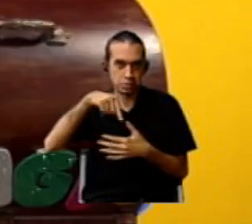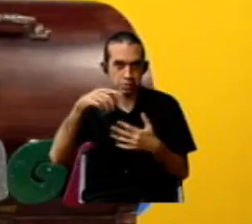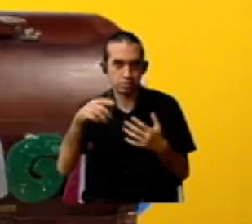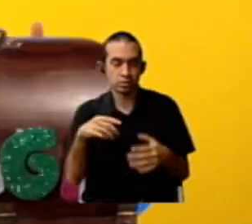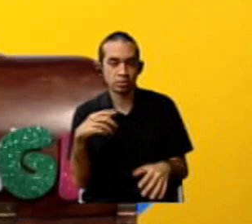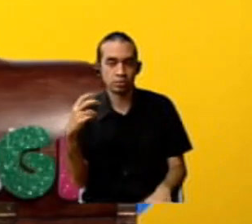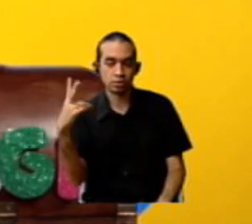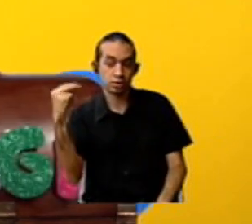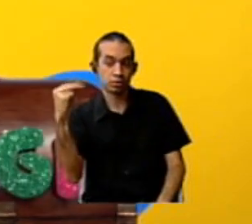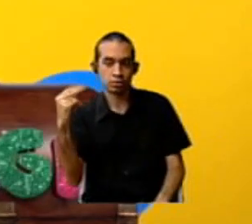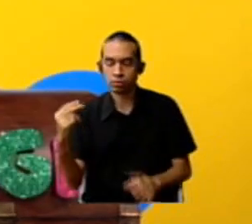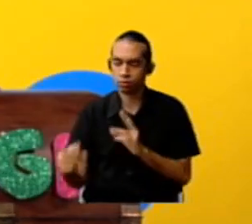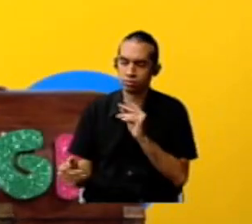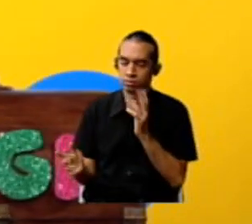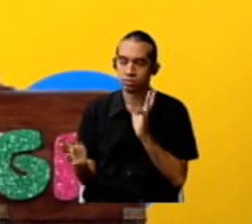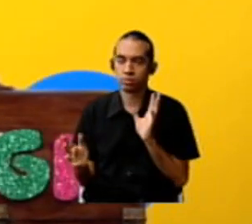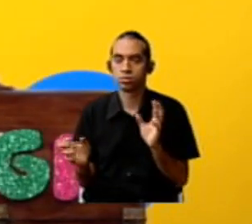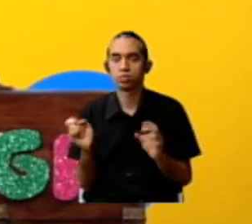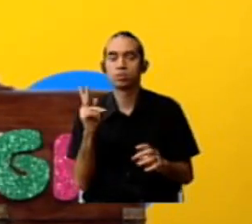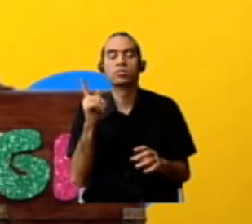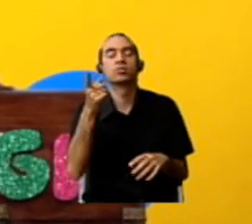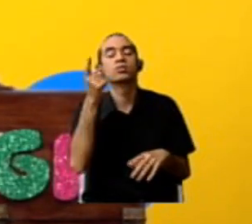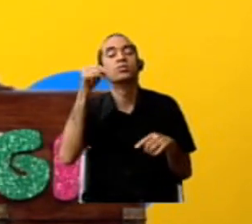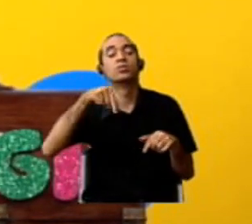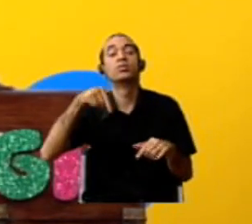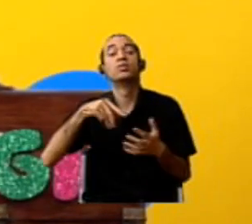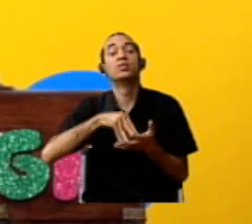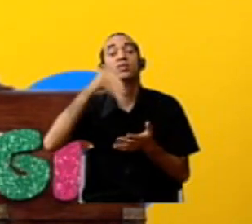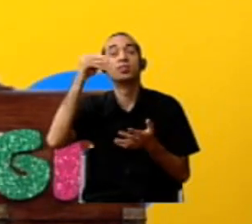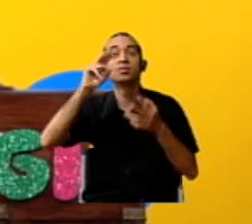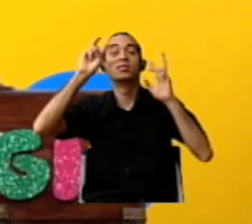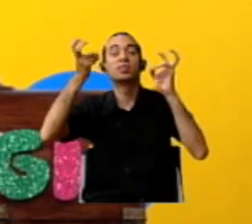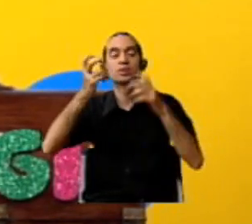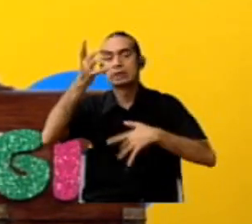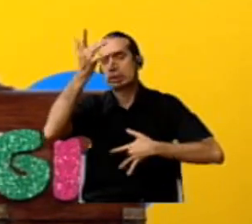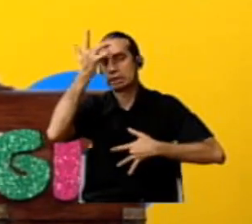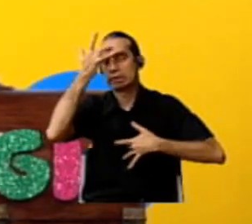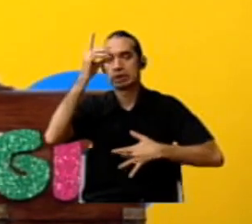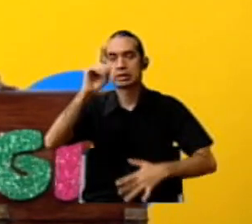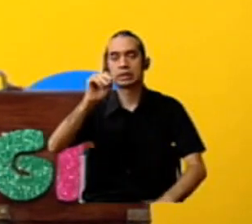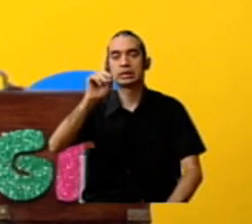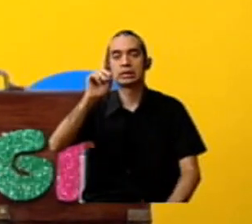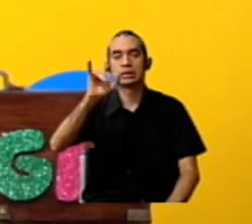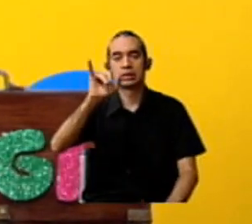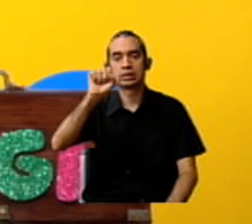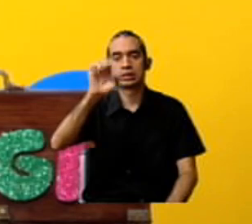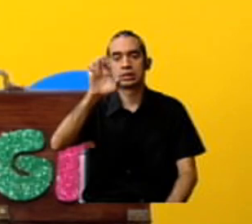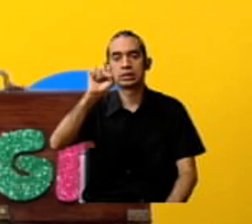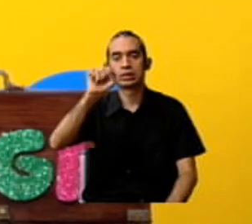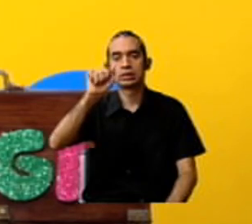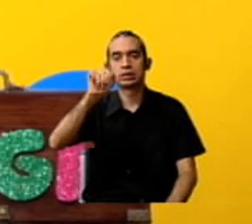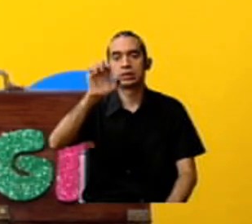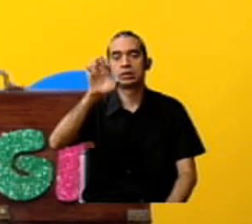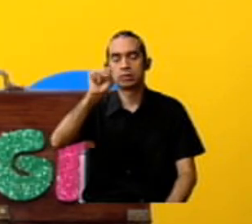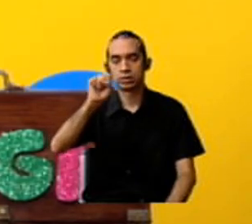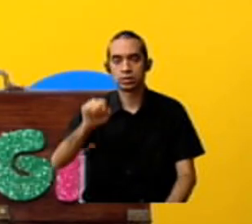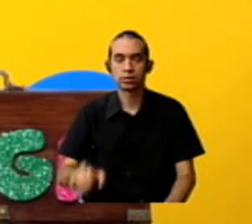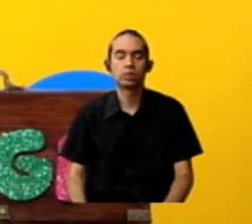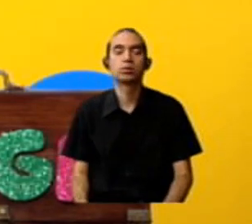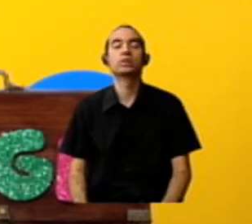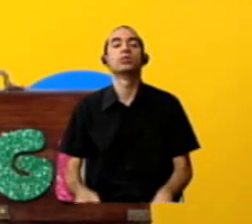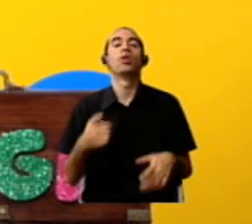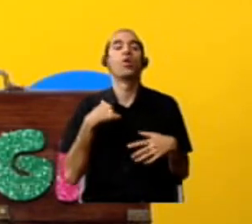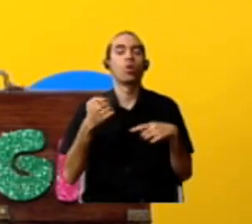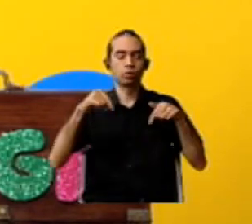No? Okay, Charlie, we are going to learn about diseases. Diseases, okay? We are going